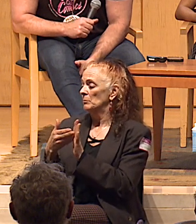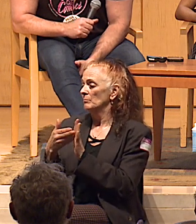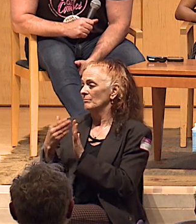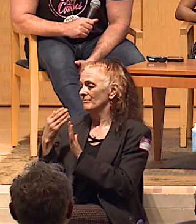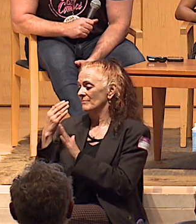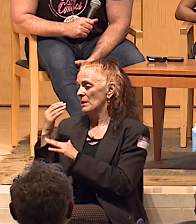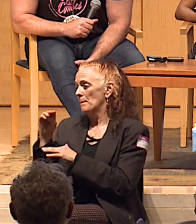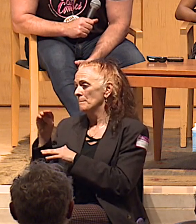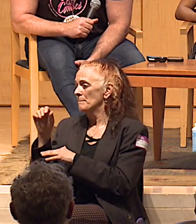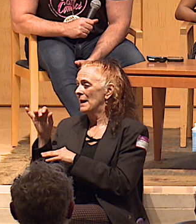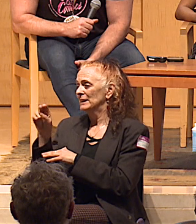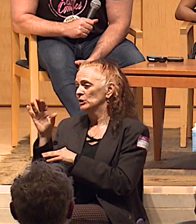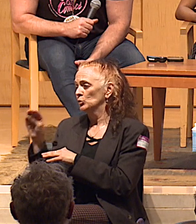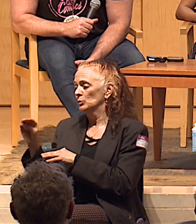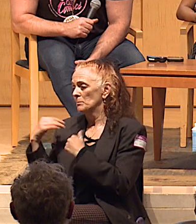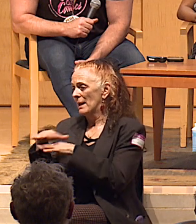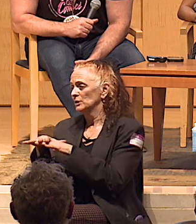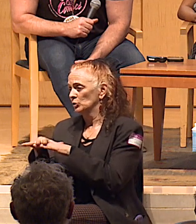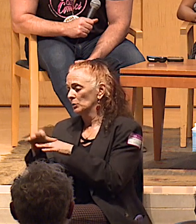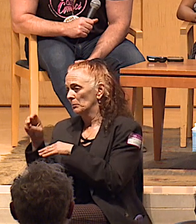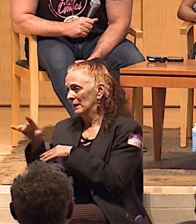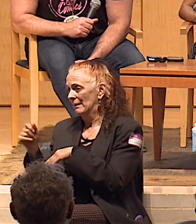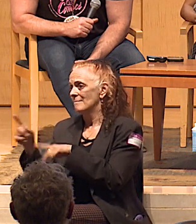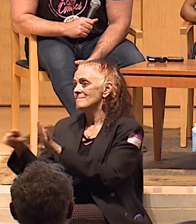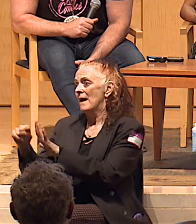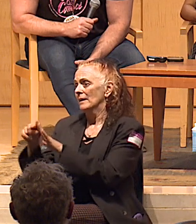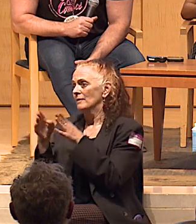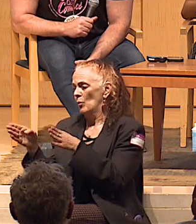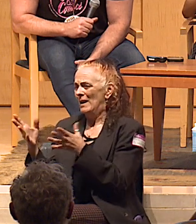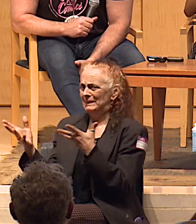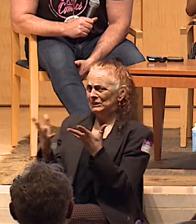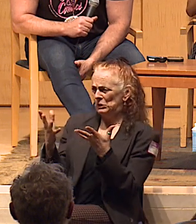want to contribute to that or not? And